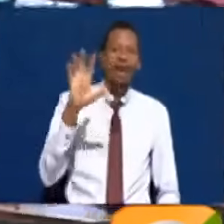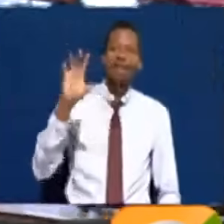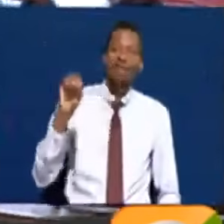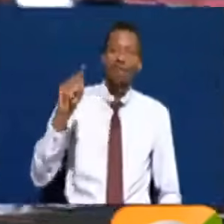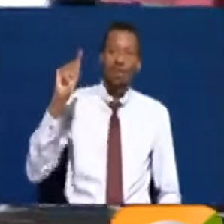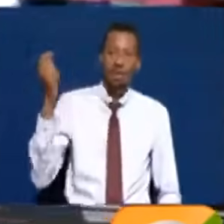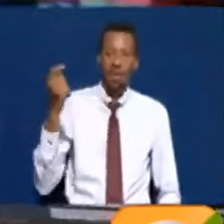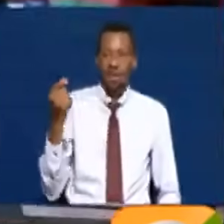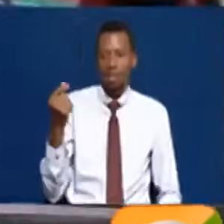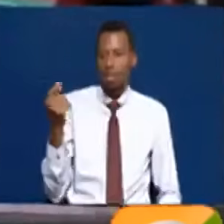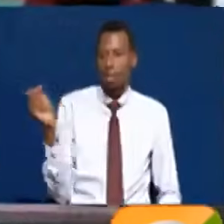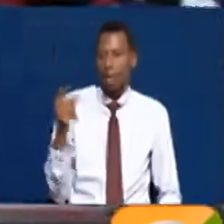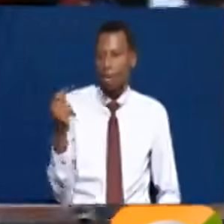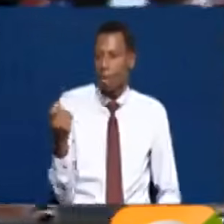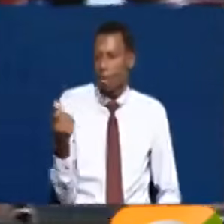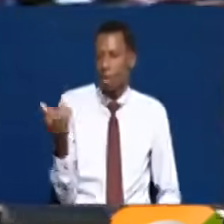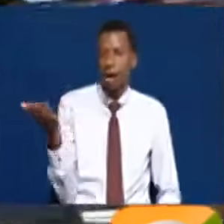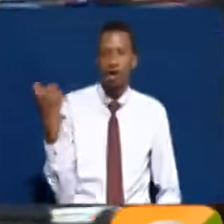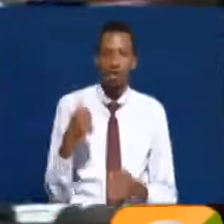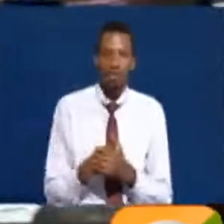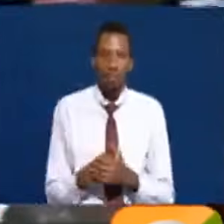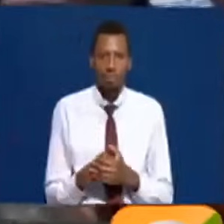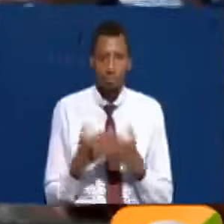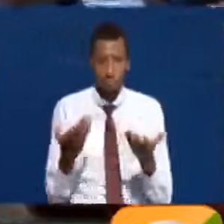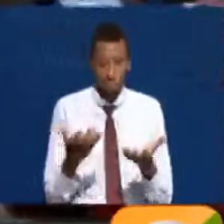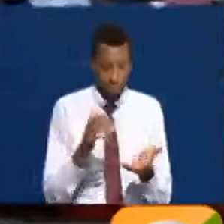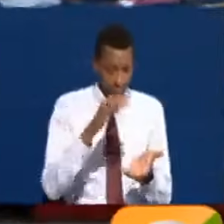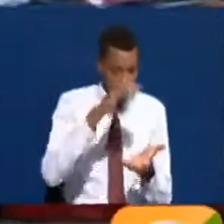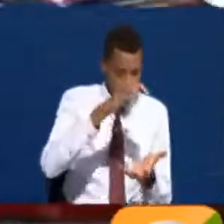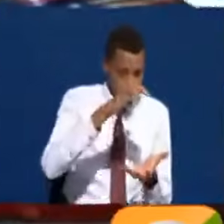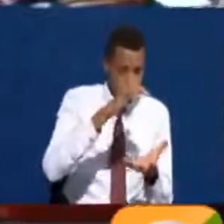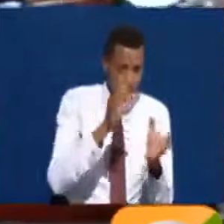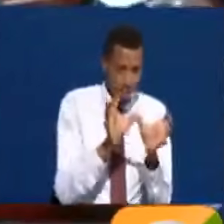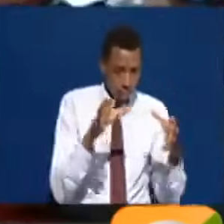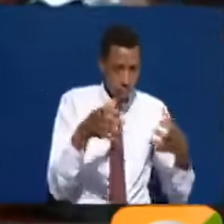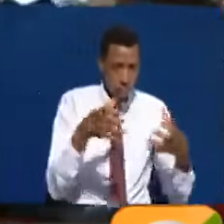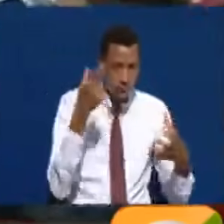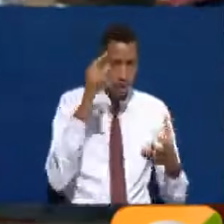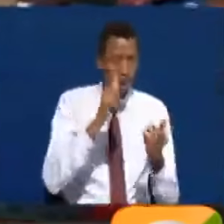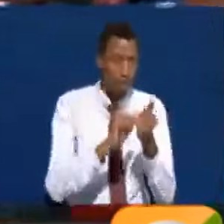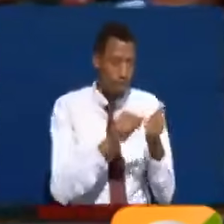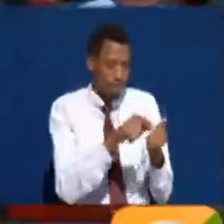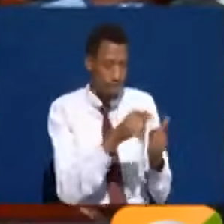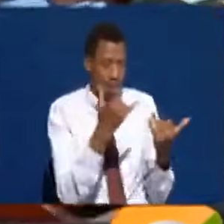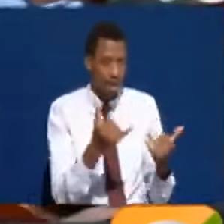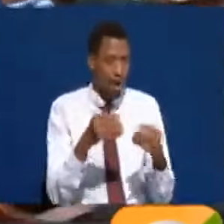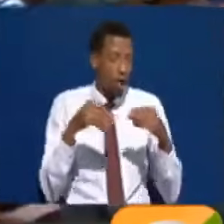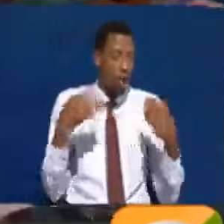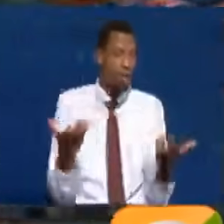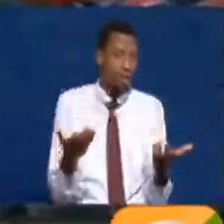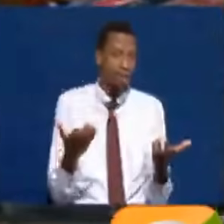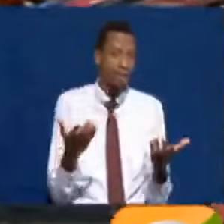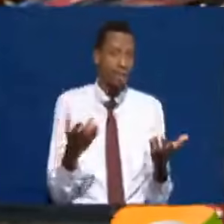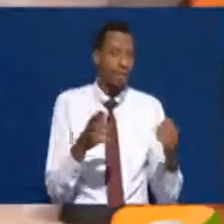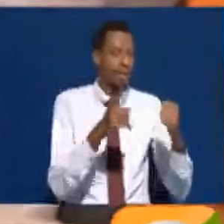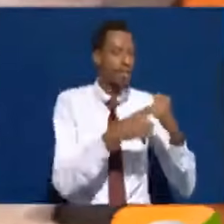shillings a few months ago. The famous gorogoro of maize is selling at between 60